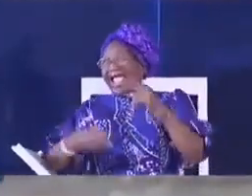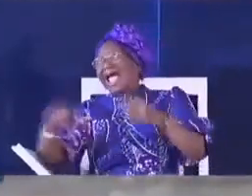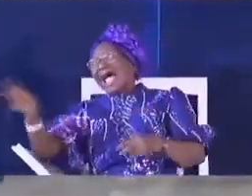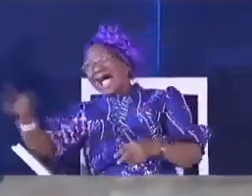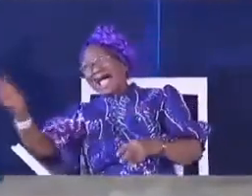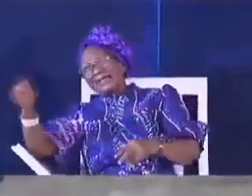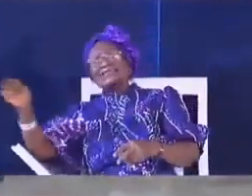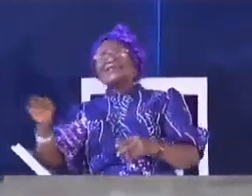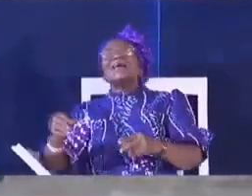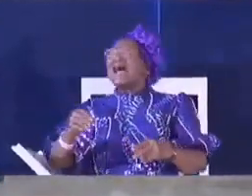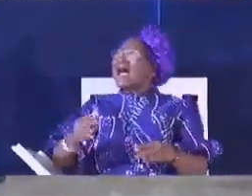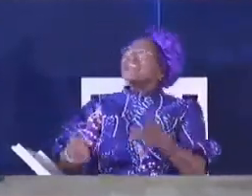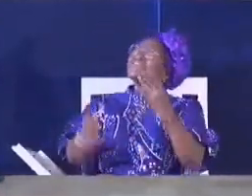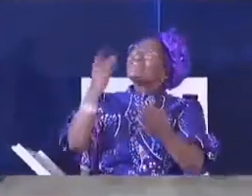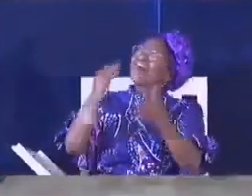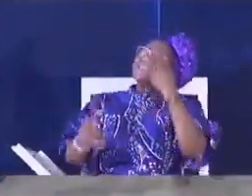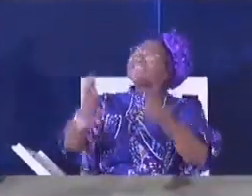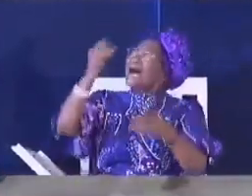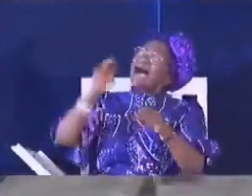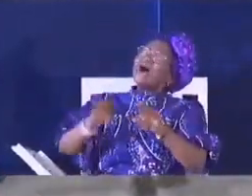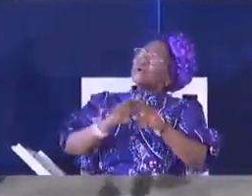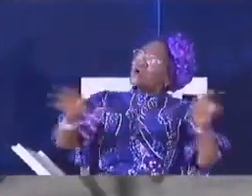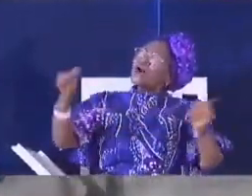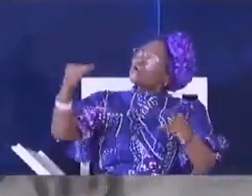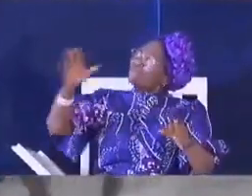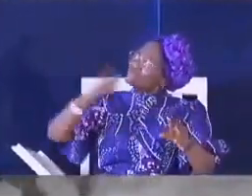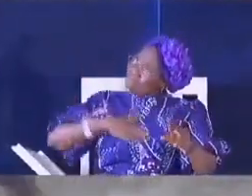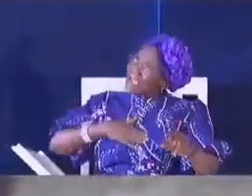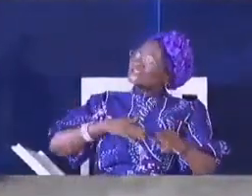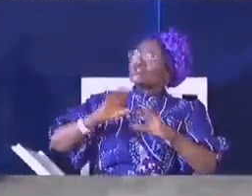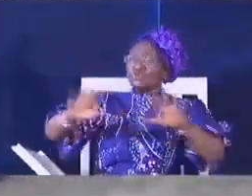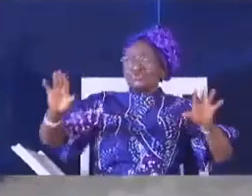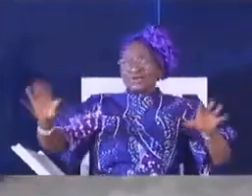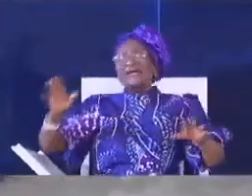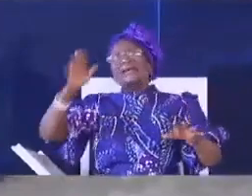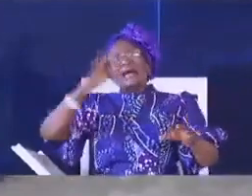My husband will not go to hell. My wife will not go to hell.